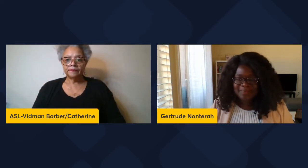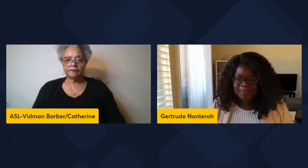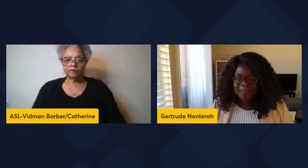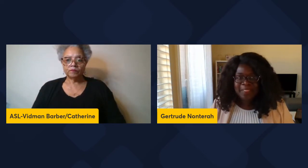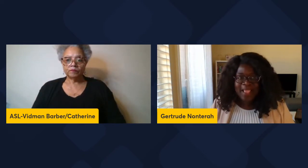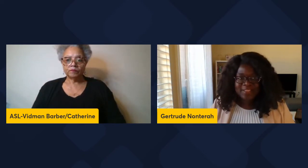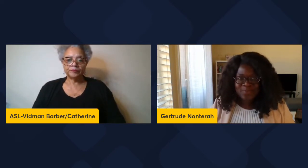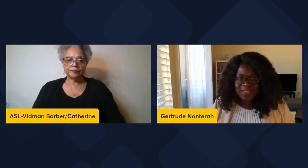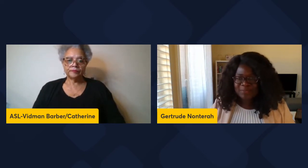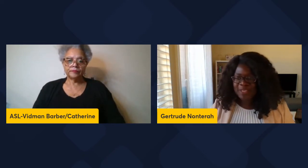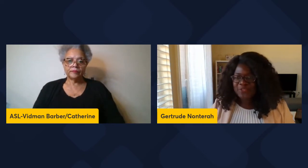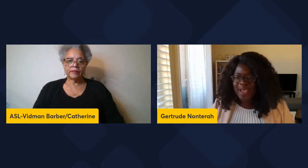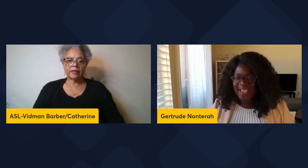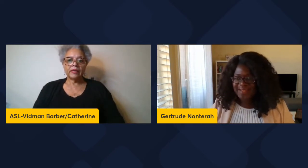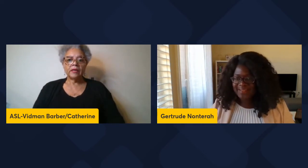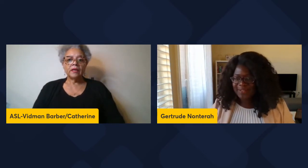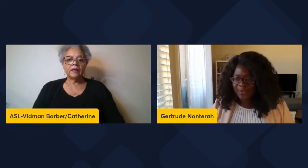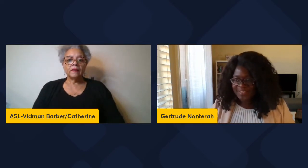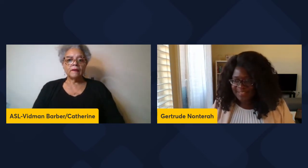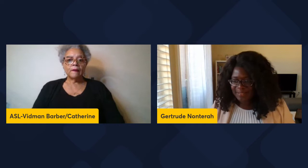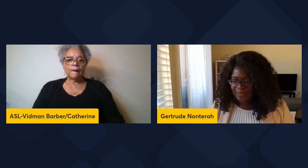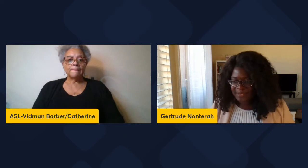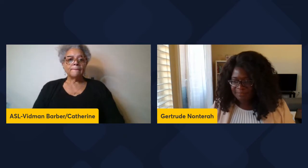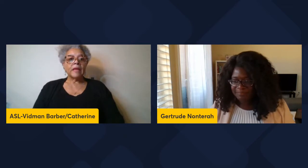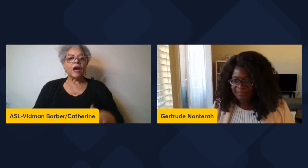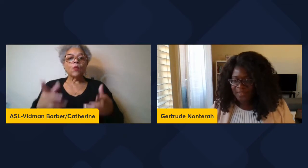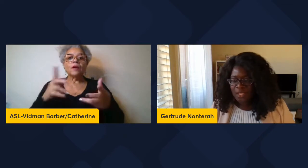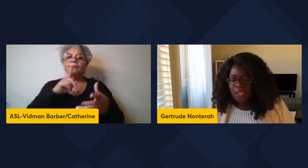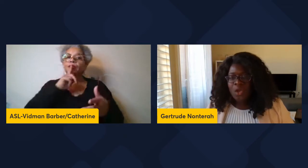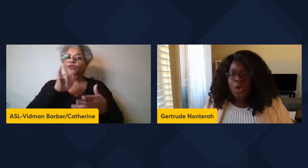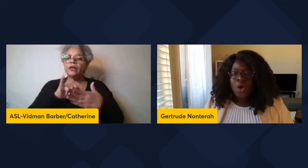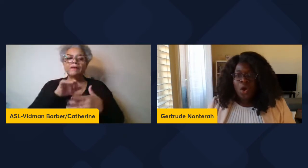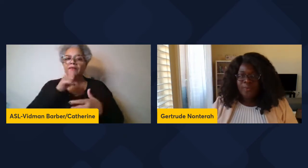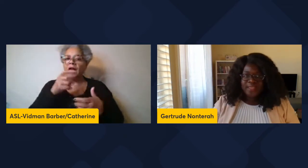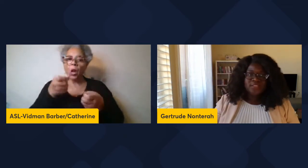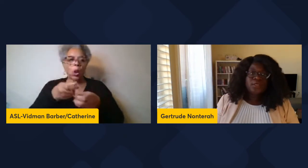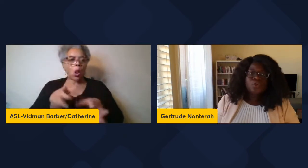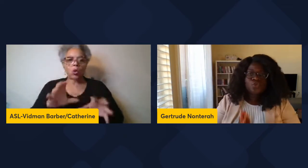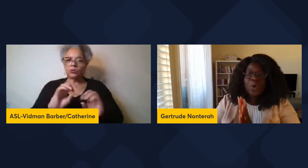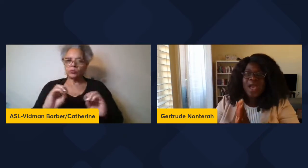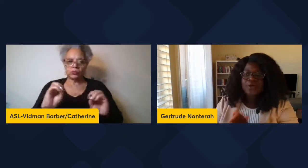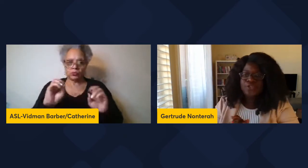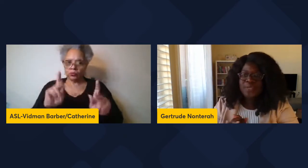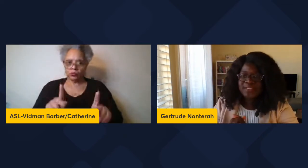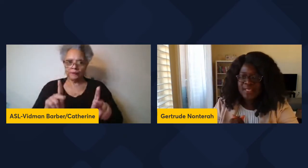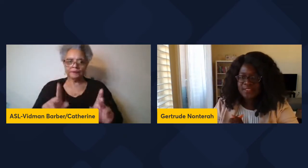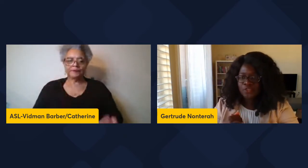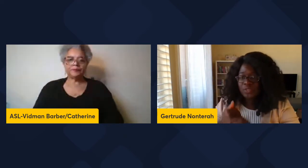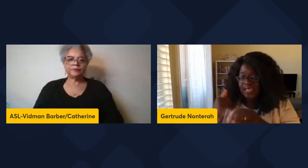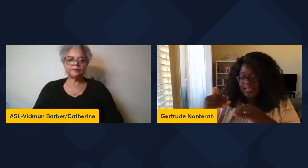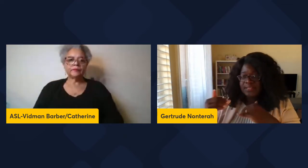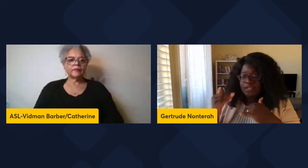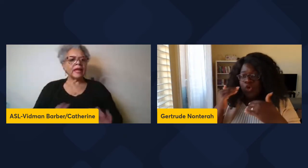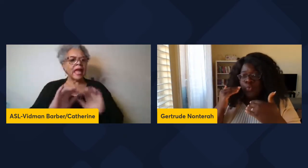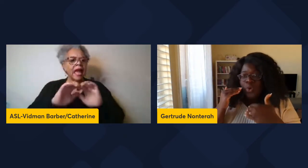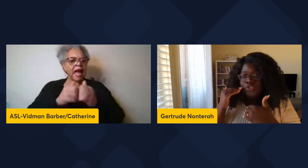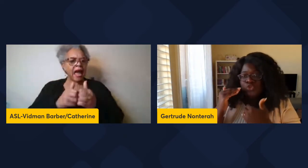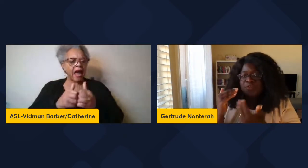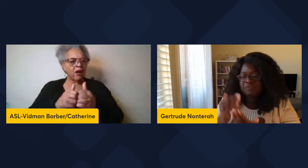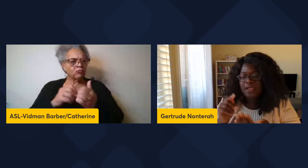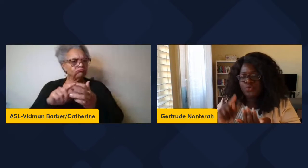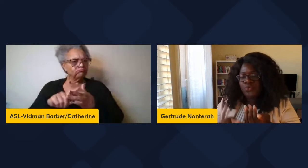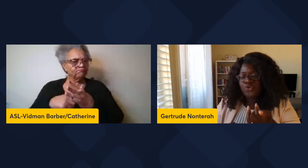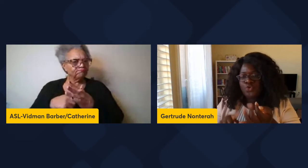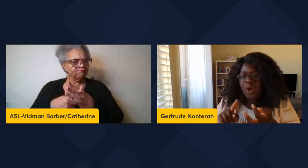Okay. I just wanted to make sure I hadn't lost anybody. All right. So how do you get started? So like I said,